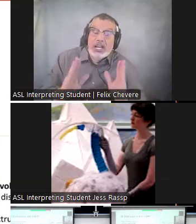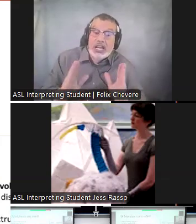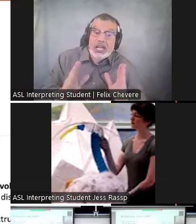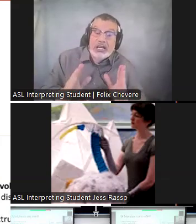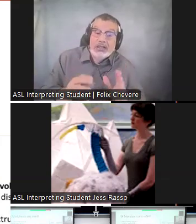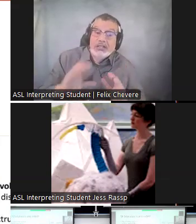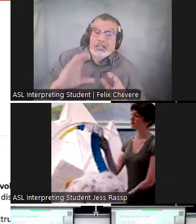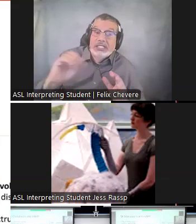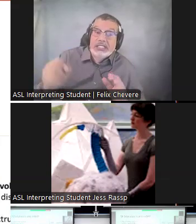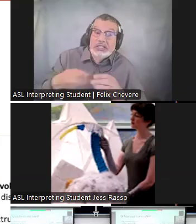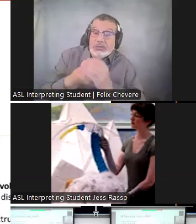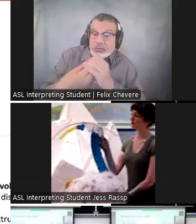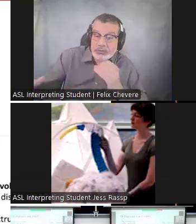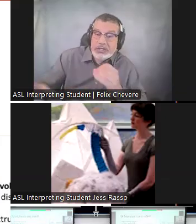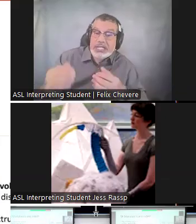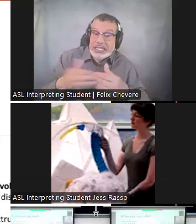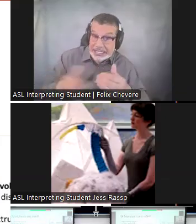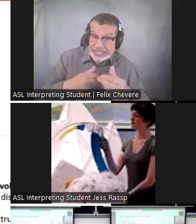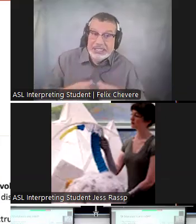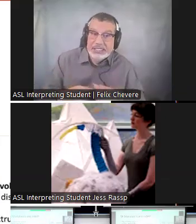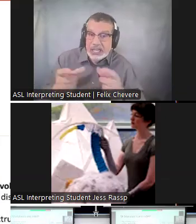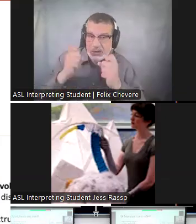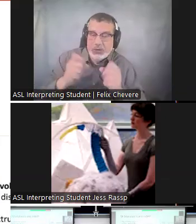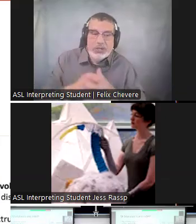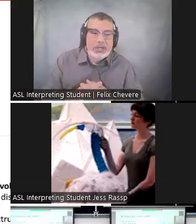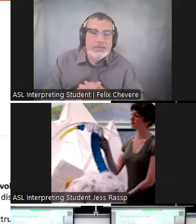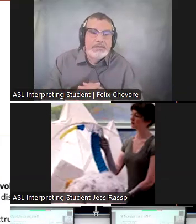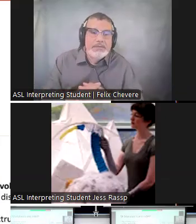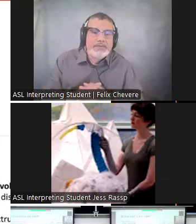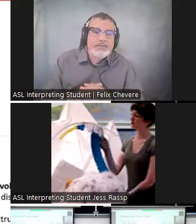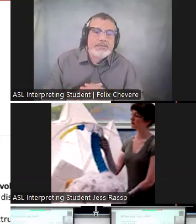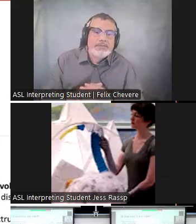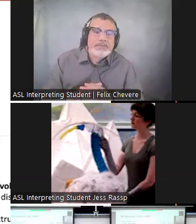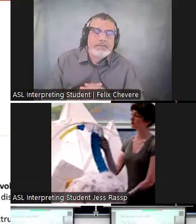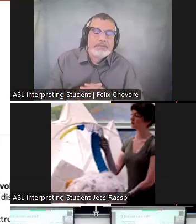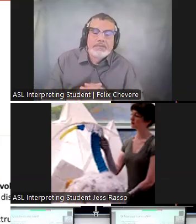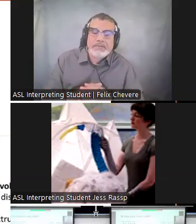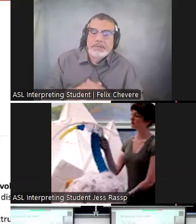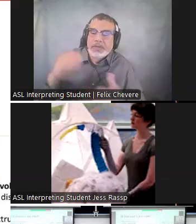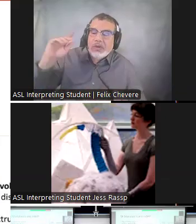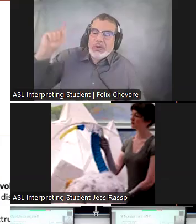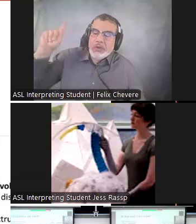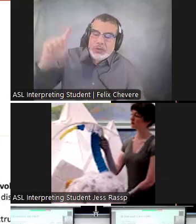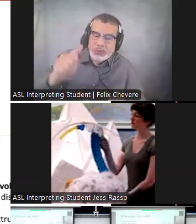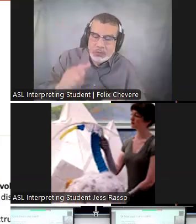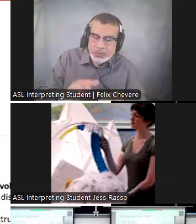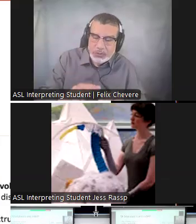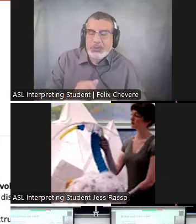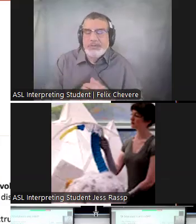here that what that does is reduces the cellular excitability,